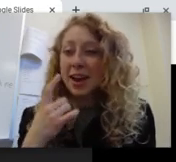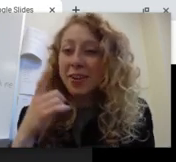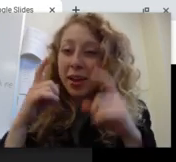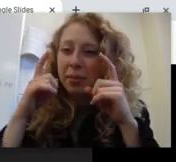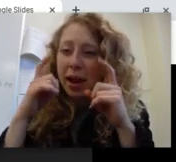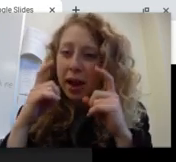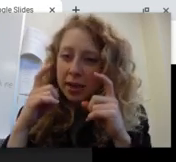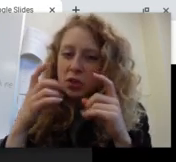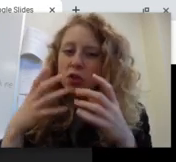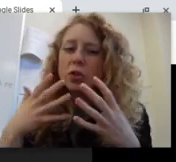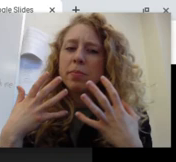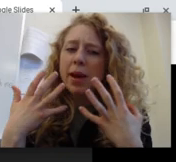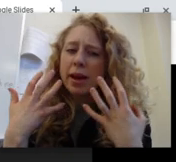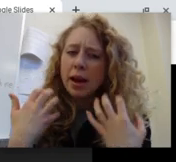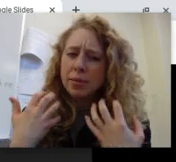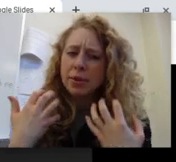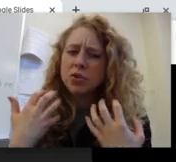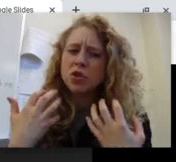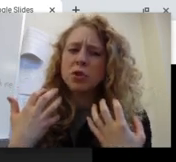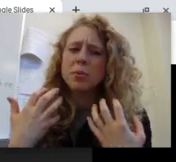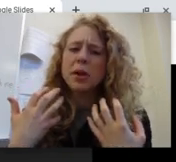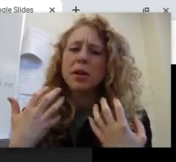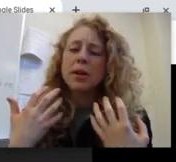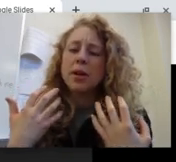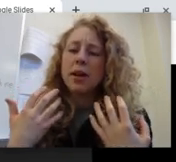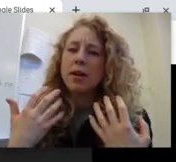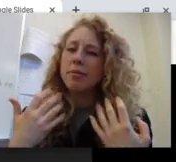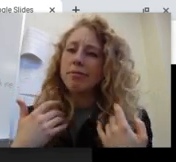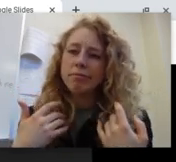see how like my eyes droop, my eyebrows droop.